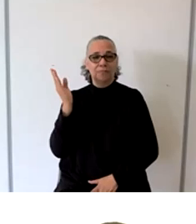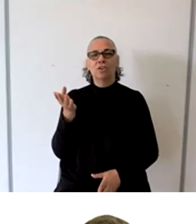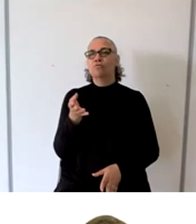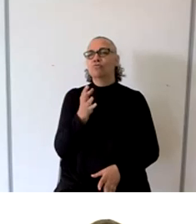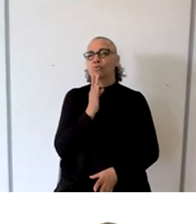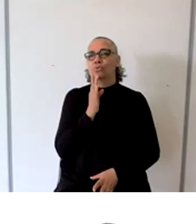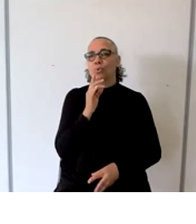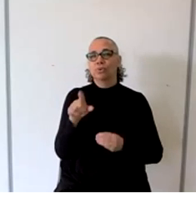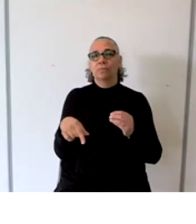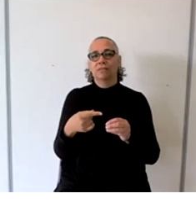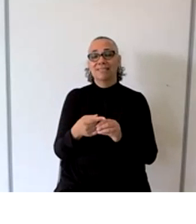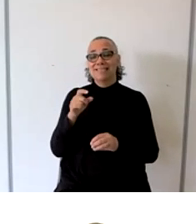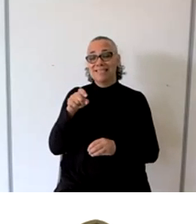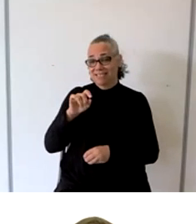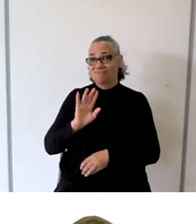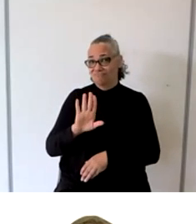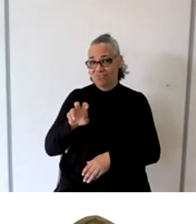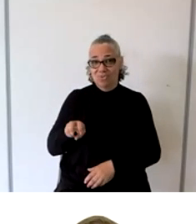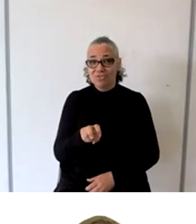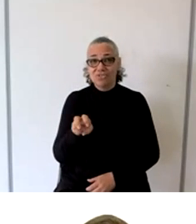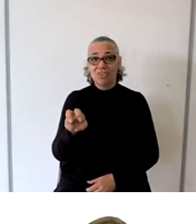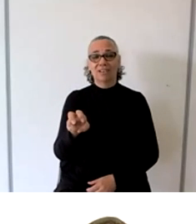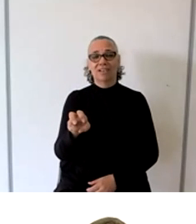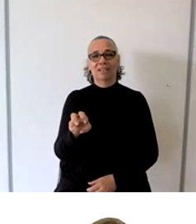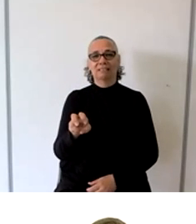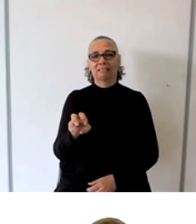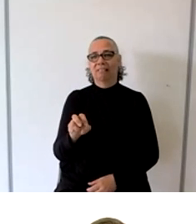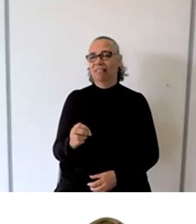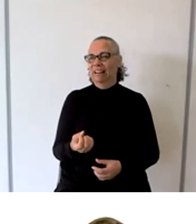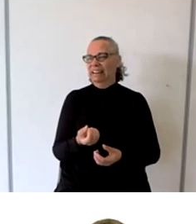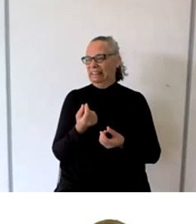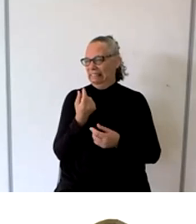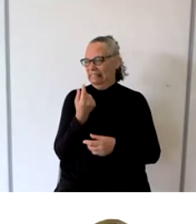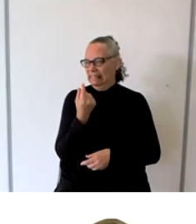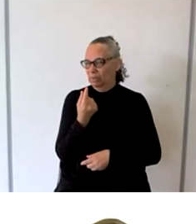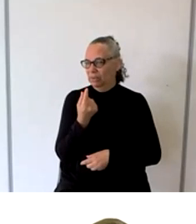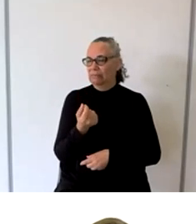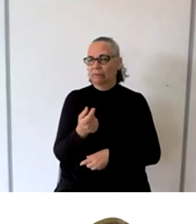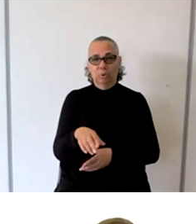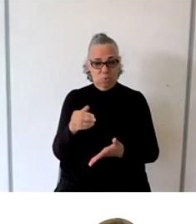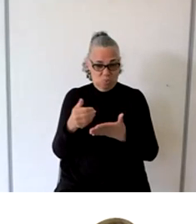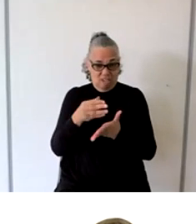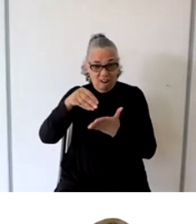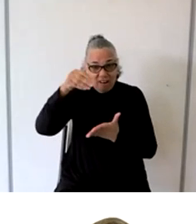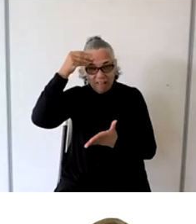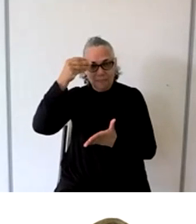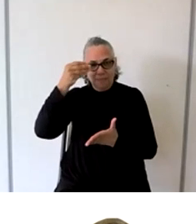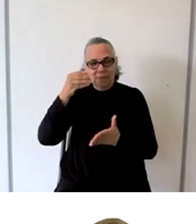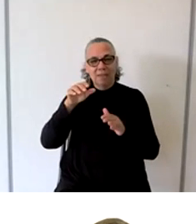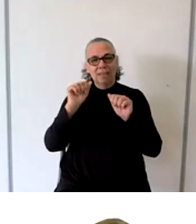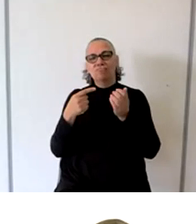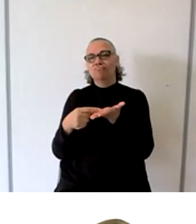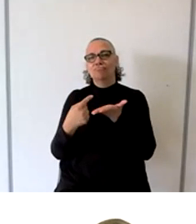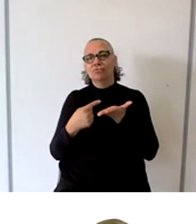how this has been a journey for you, that it's taken a little bit of unlearning. Yeah. I wondered if you could kind of chat about